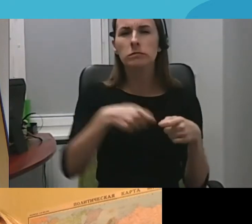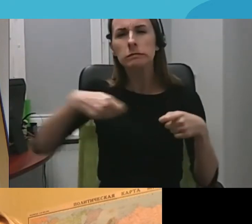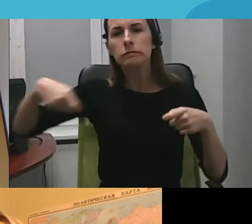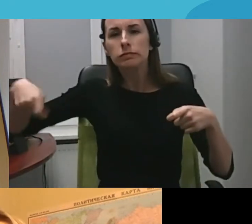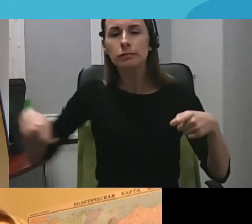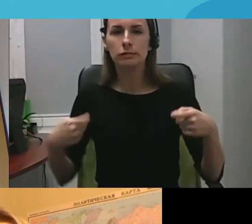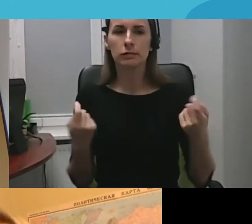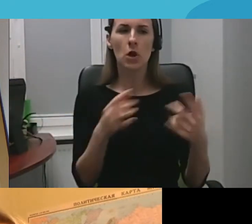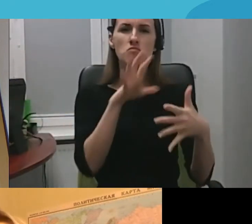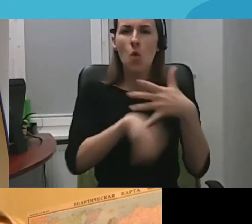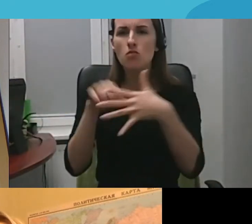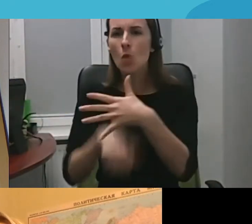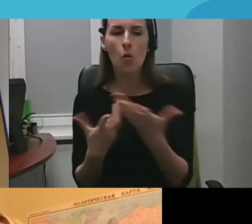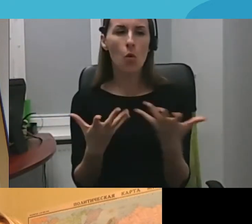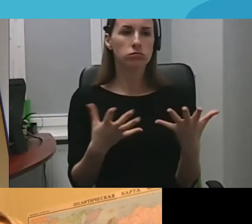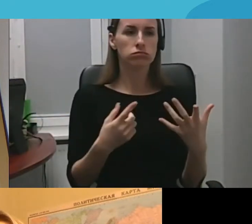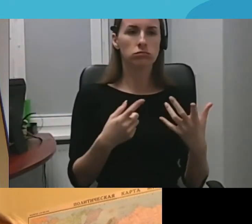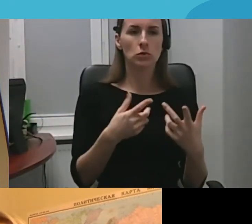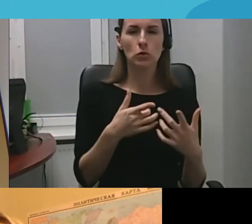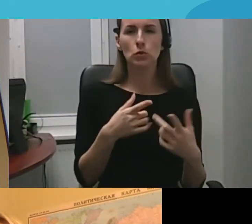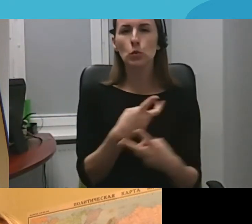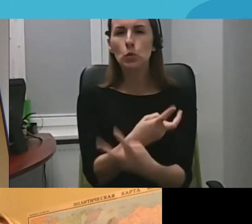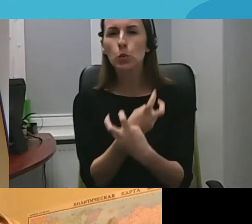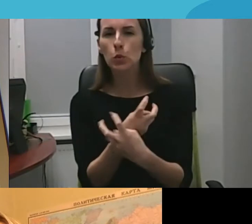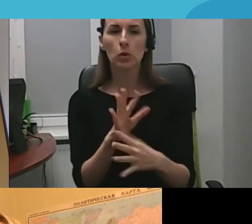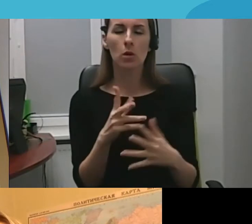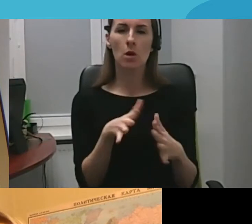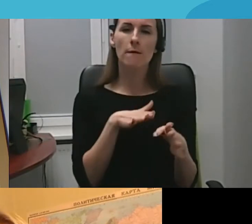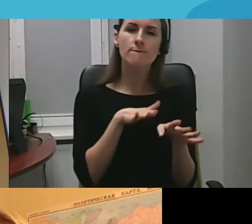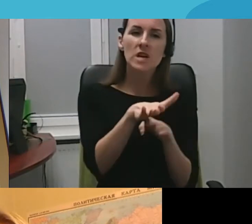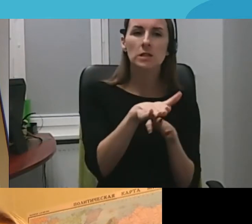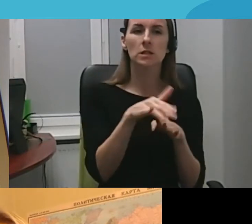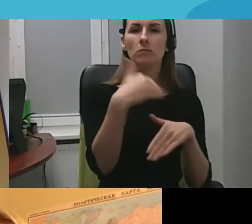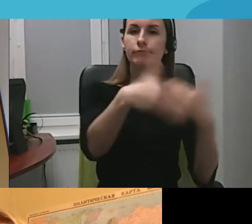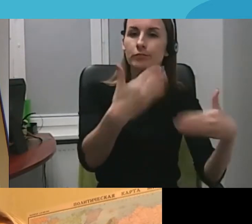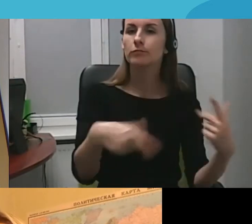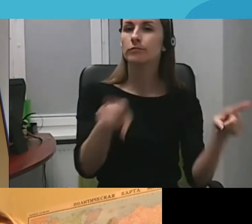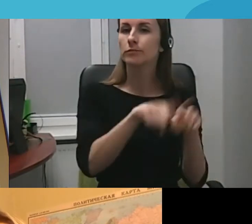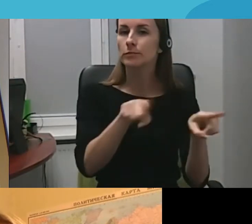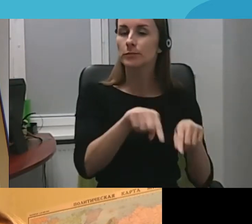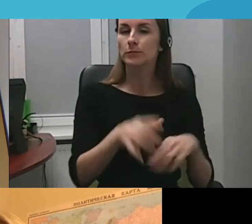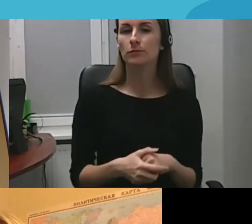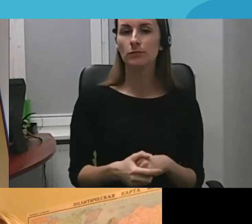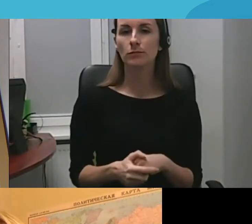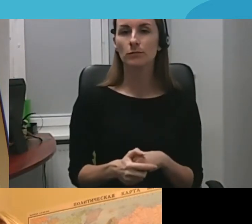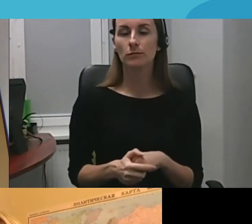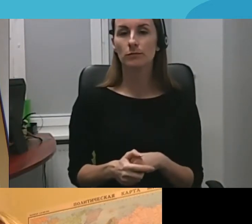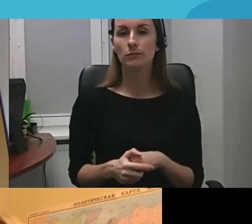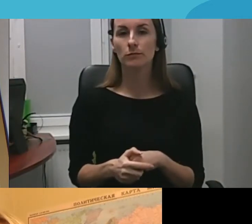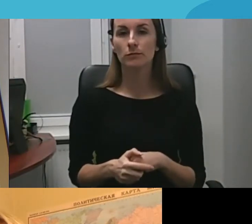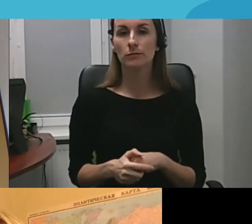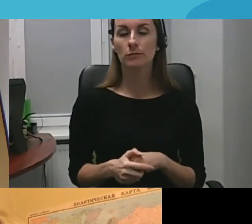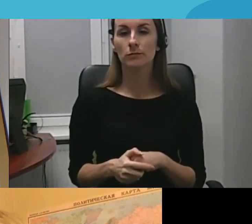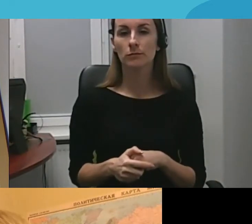is happening on a background of thousands of cases of tortures and inhuman treatment that was